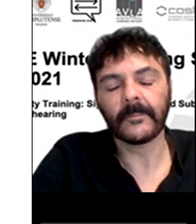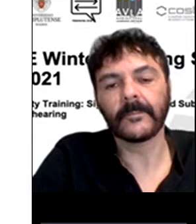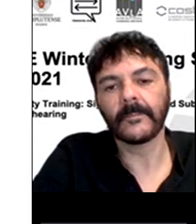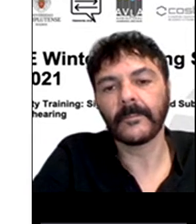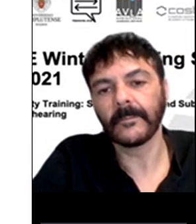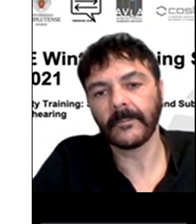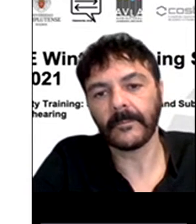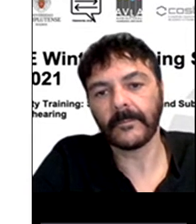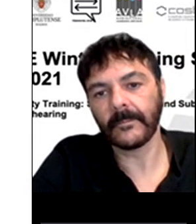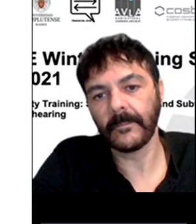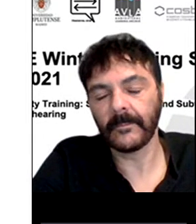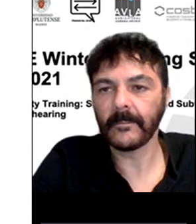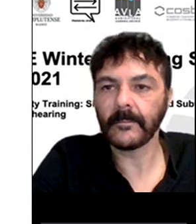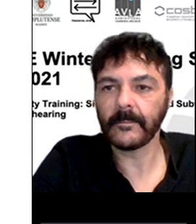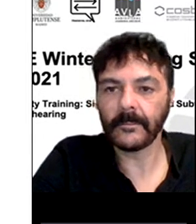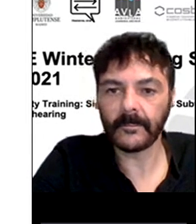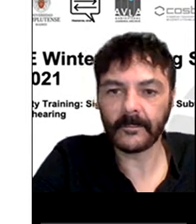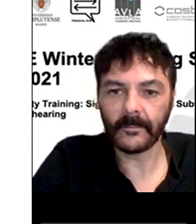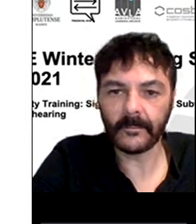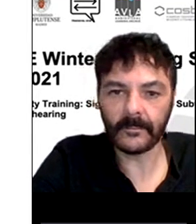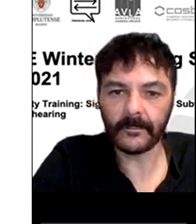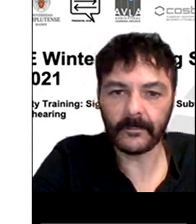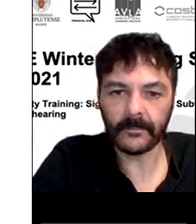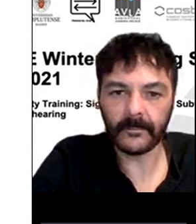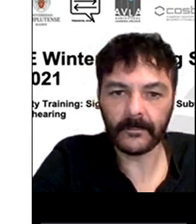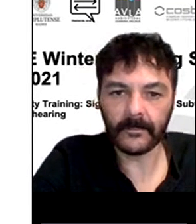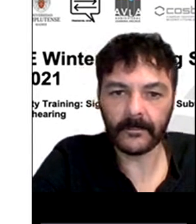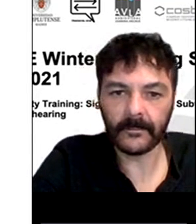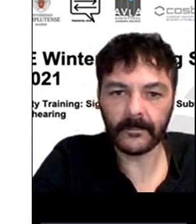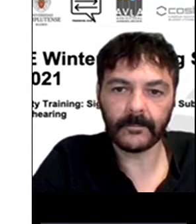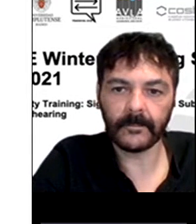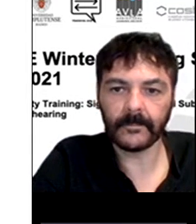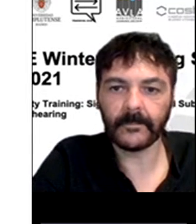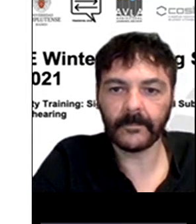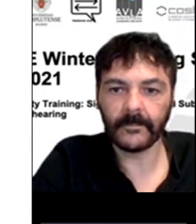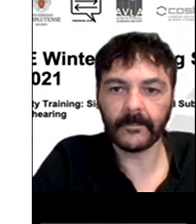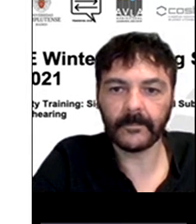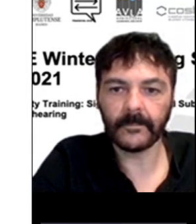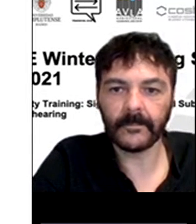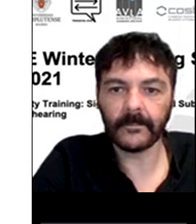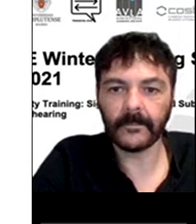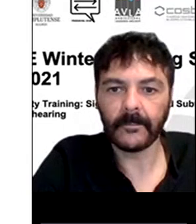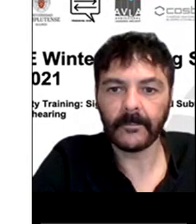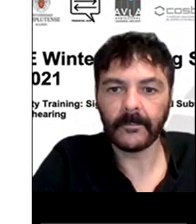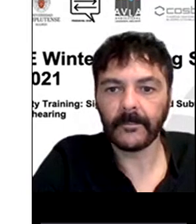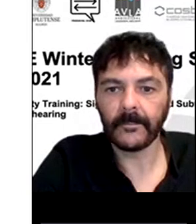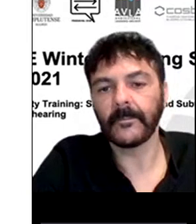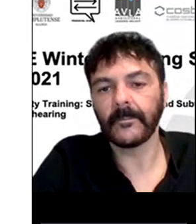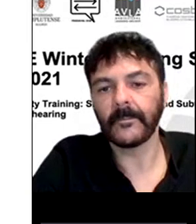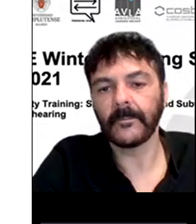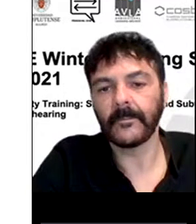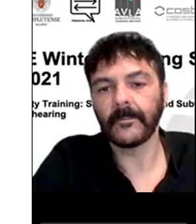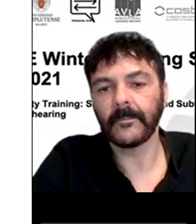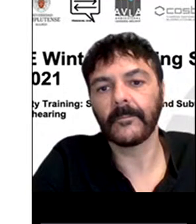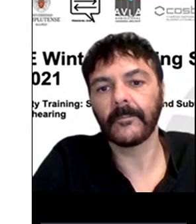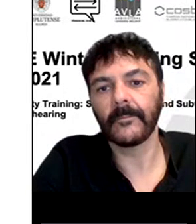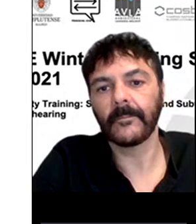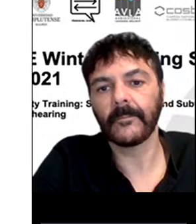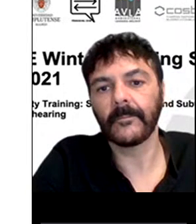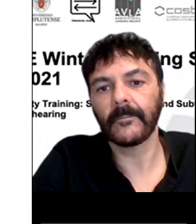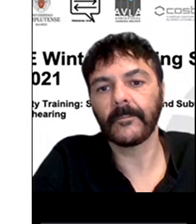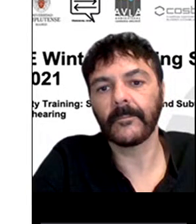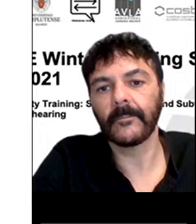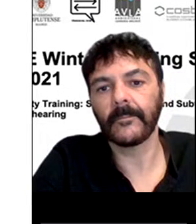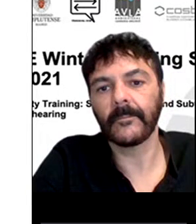to be also included in picture in picture in 360. So that is something that we're also developing